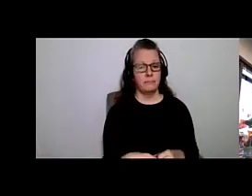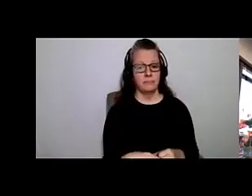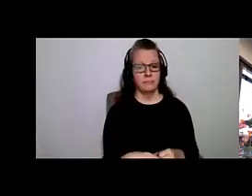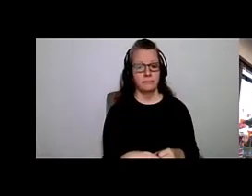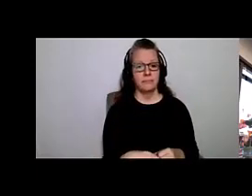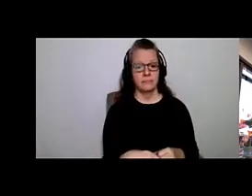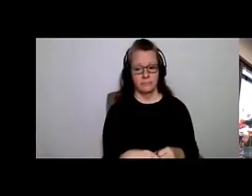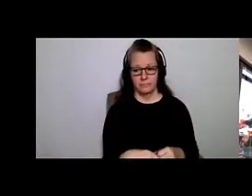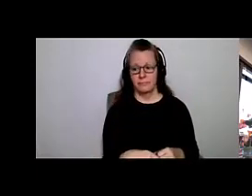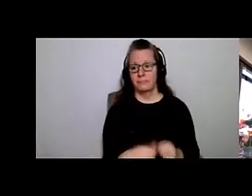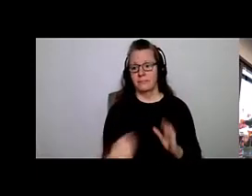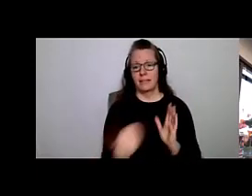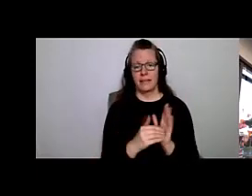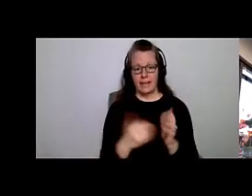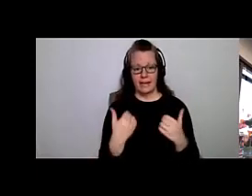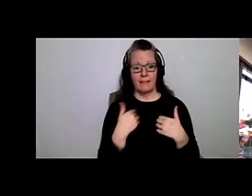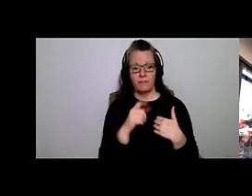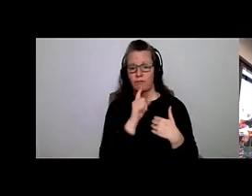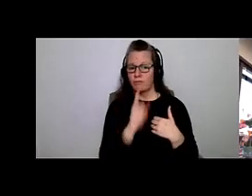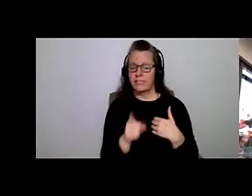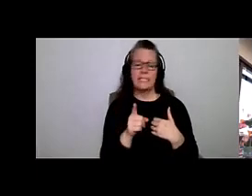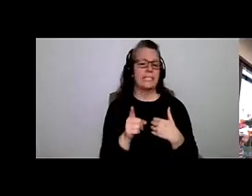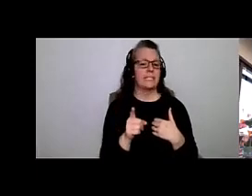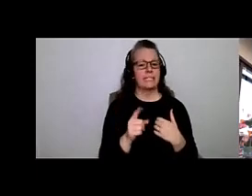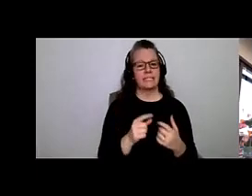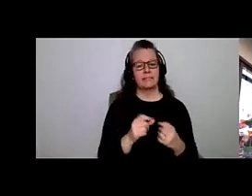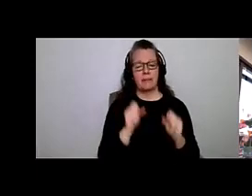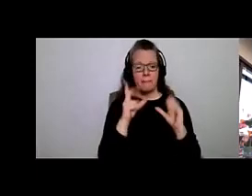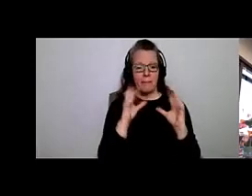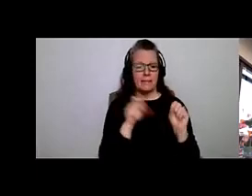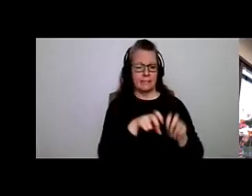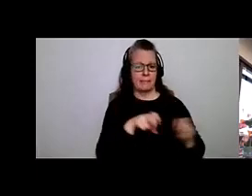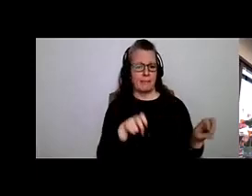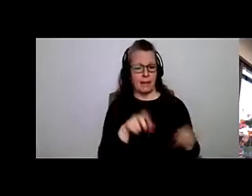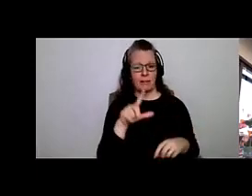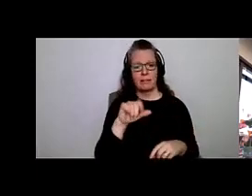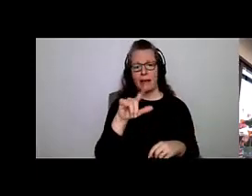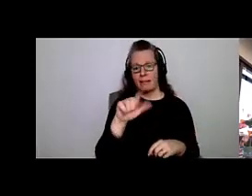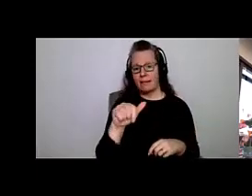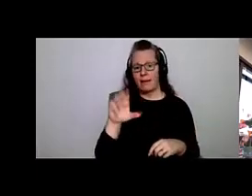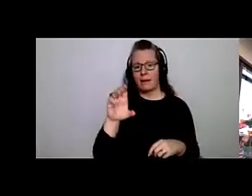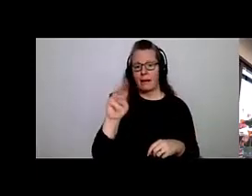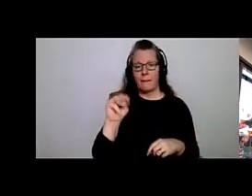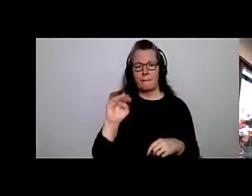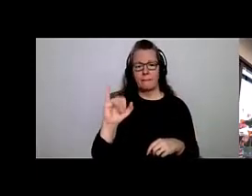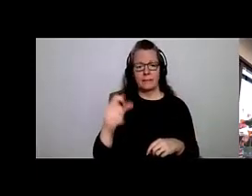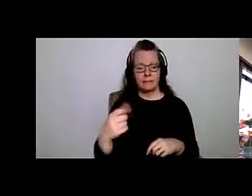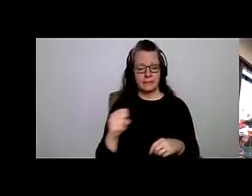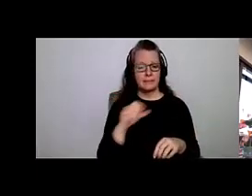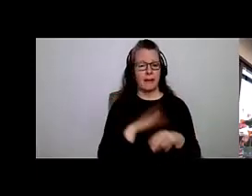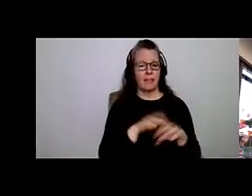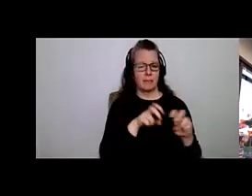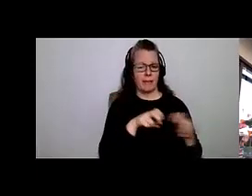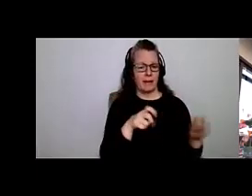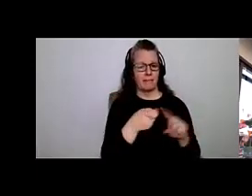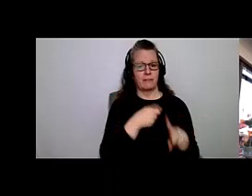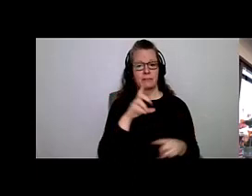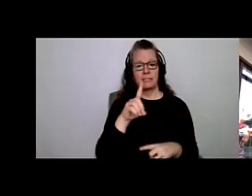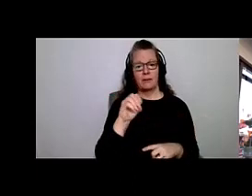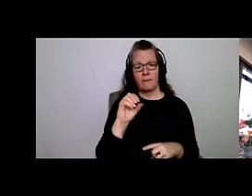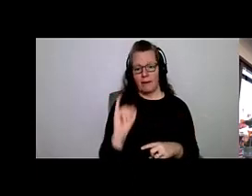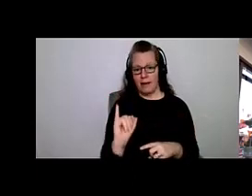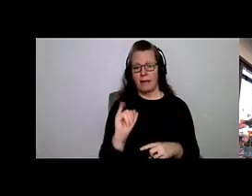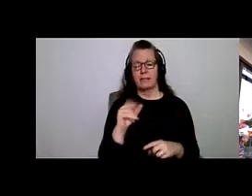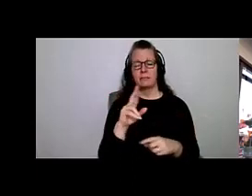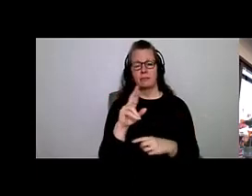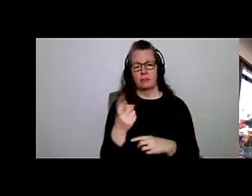And so again, we have a really distinguished panel. Lila Cummings is on the panel, coming from DOI, Prescription Drug Affordability